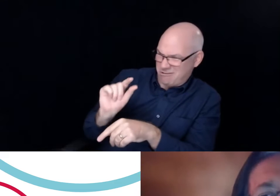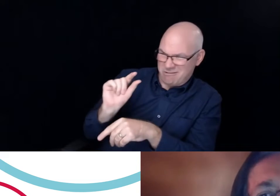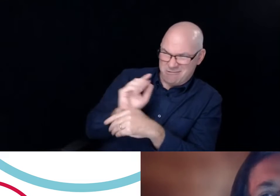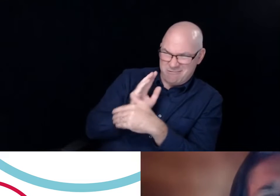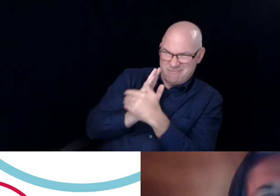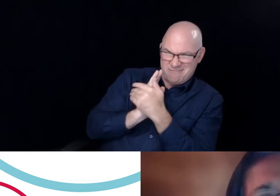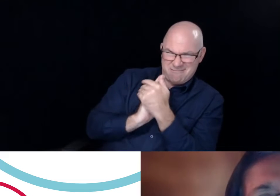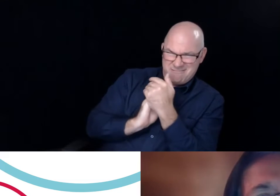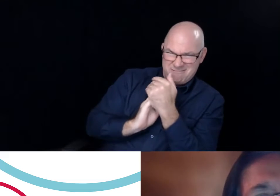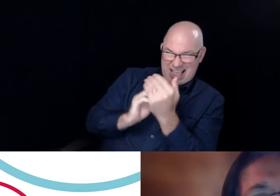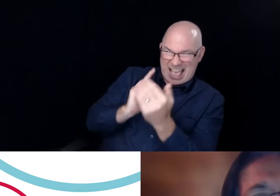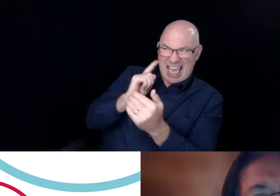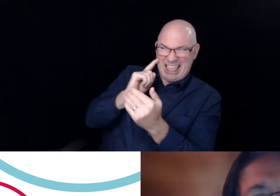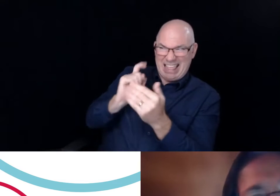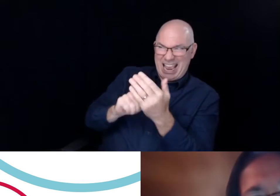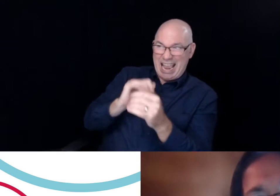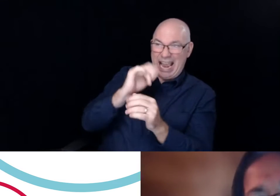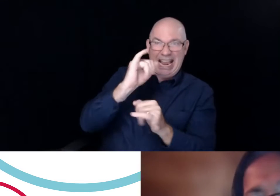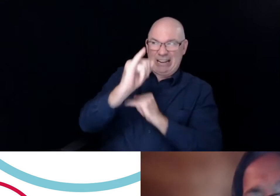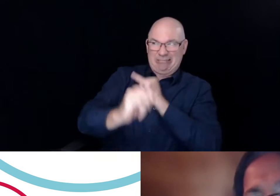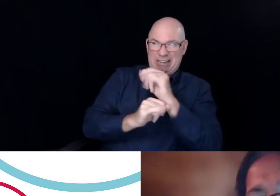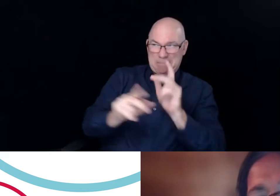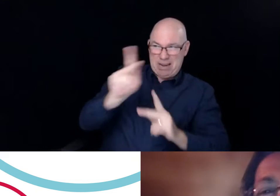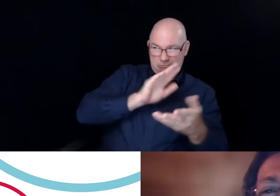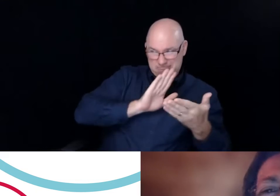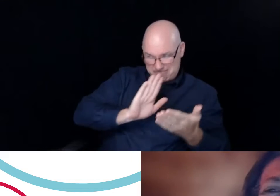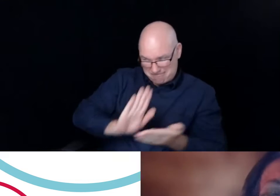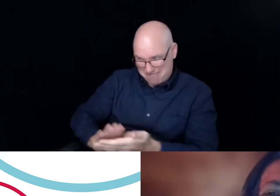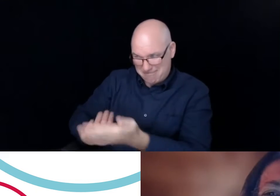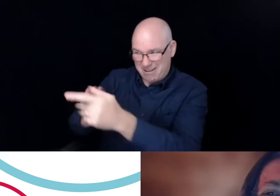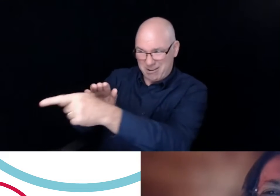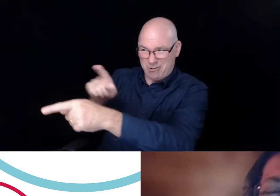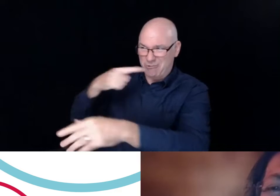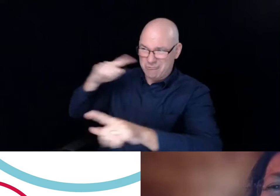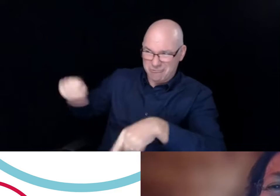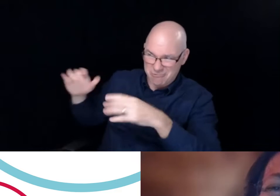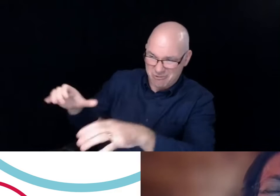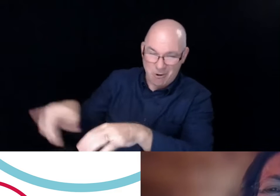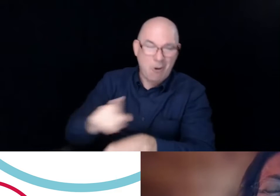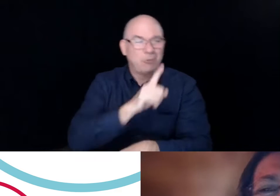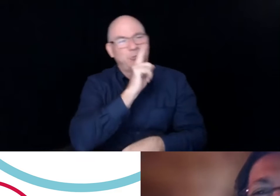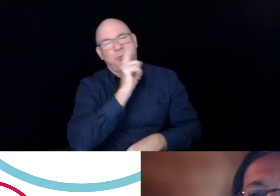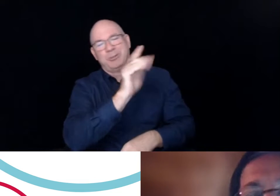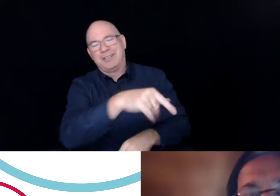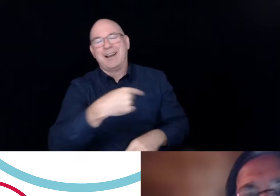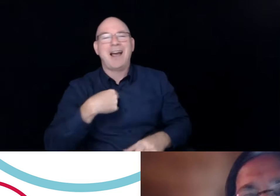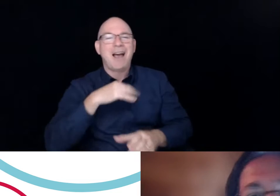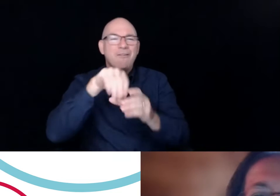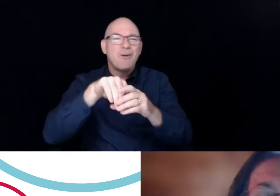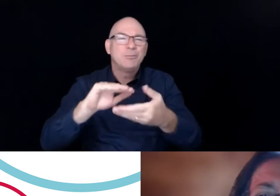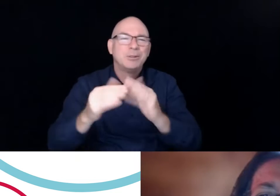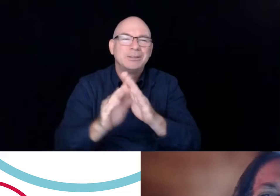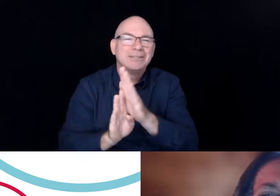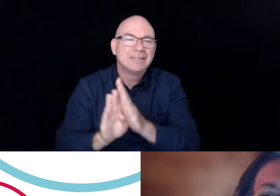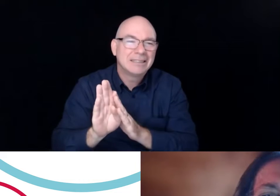been recognized internationally for your efforts. Do you want to tell us about that? Sure. So my involvement in community development,